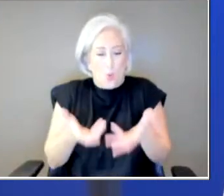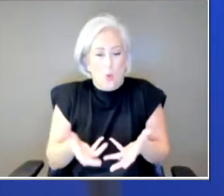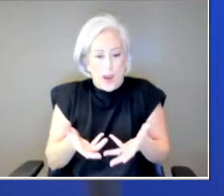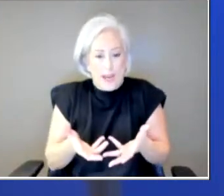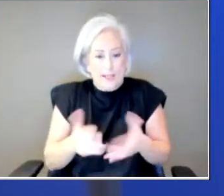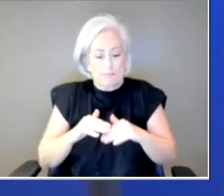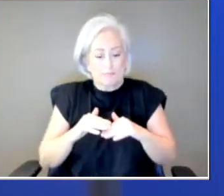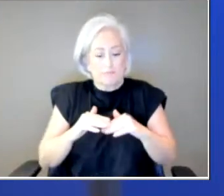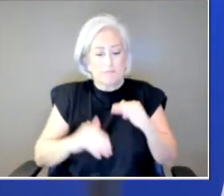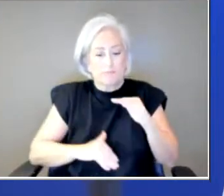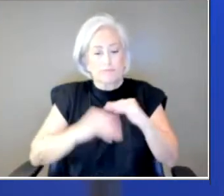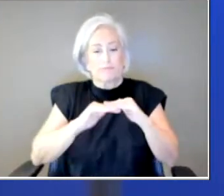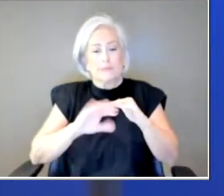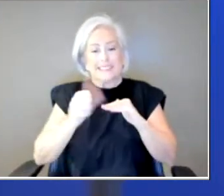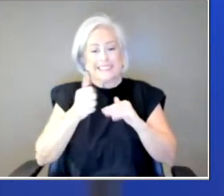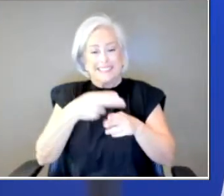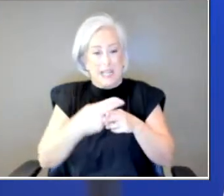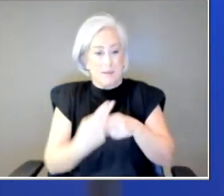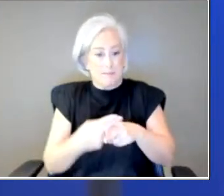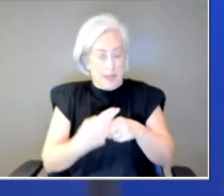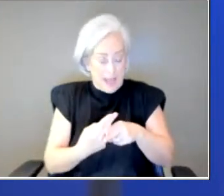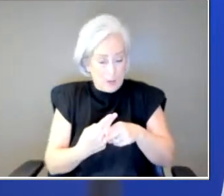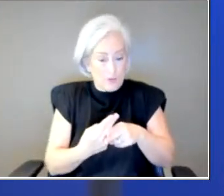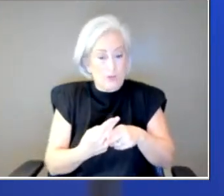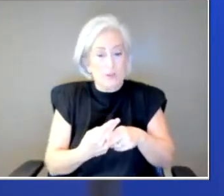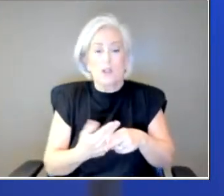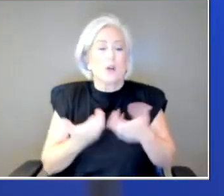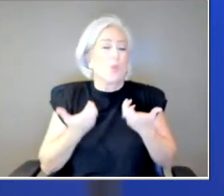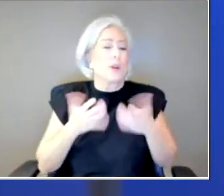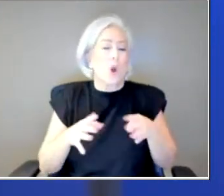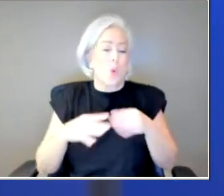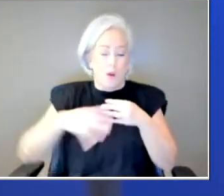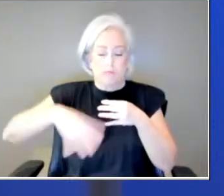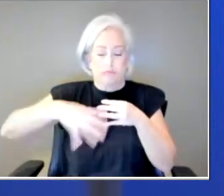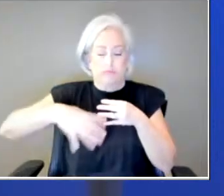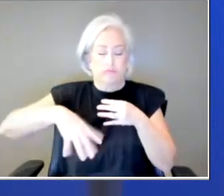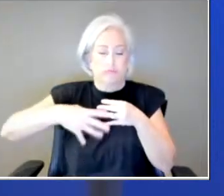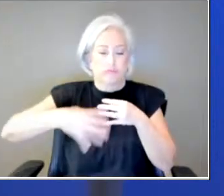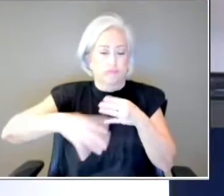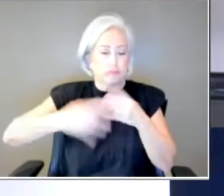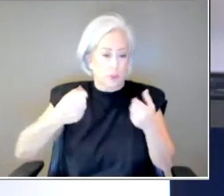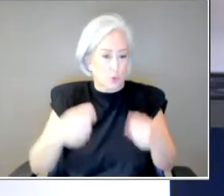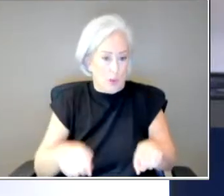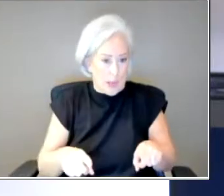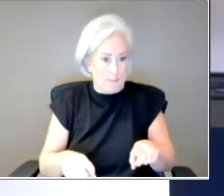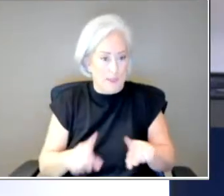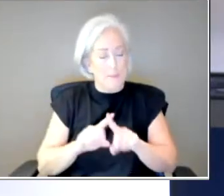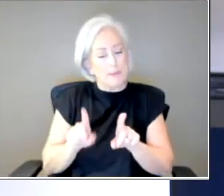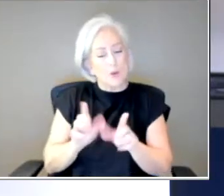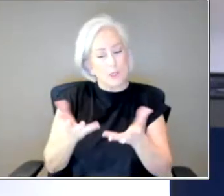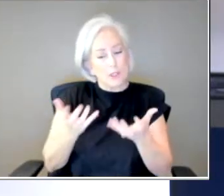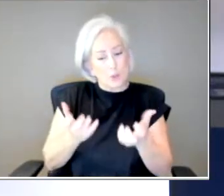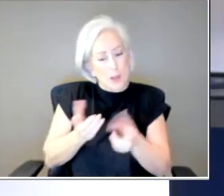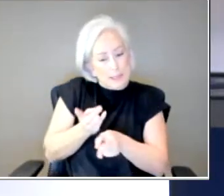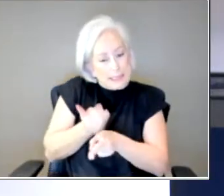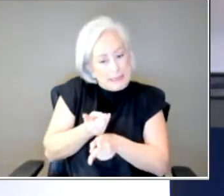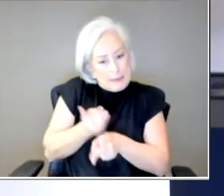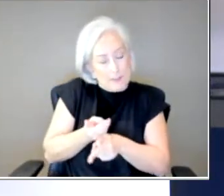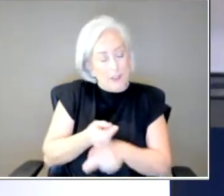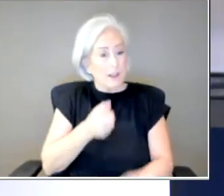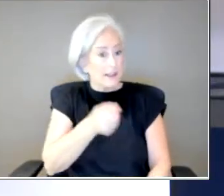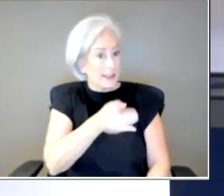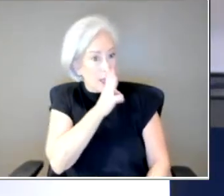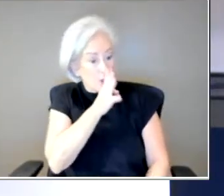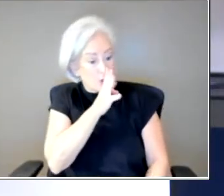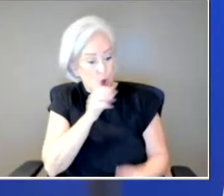like you can do more than that from day one, but we try to ask people not to do that as a precaution. Are you able to speak to the patient during the procedure? Yeah, so